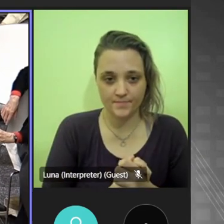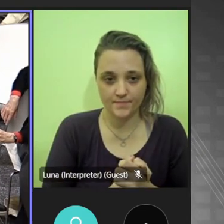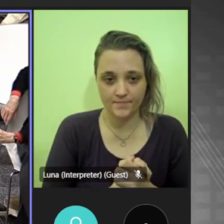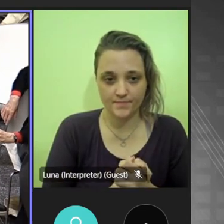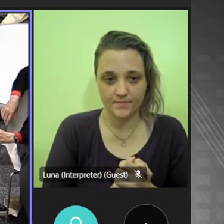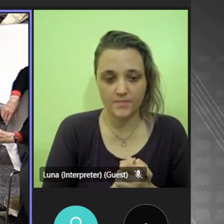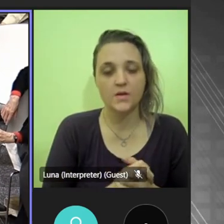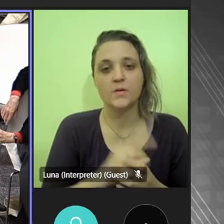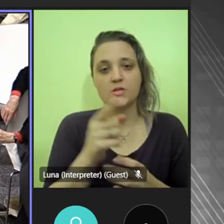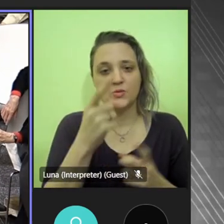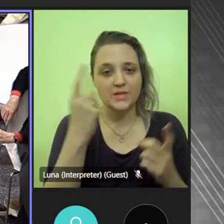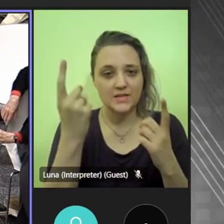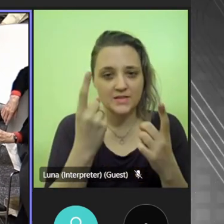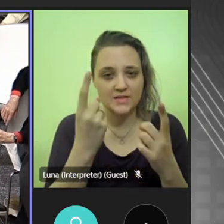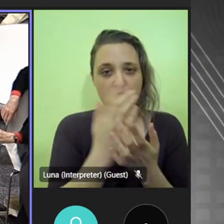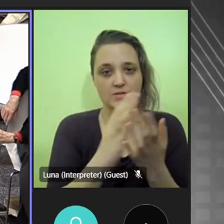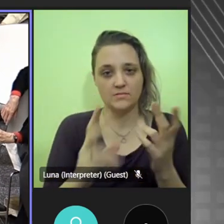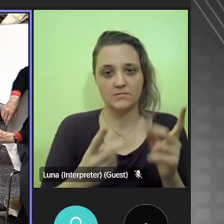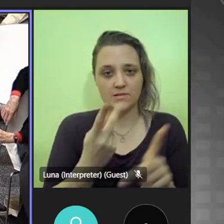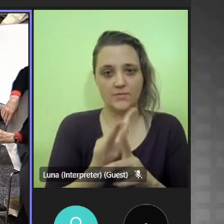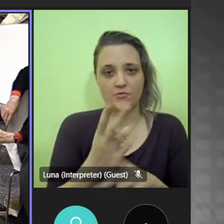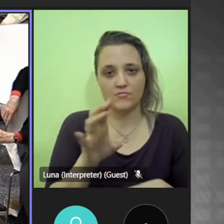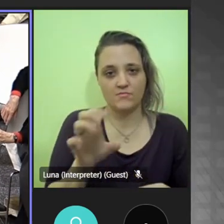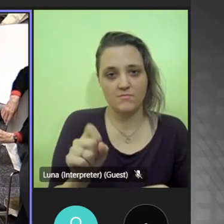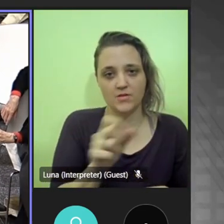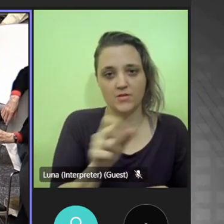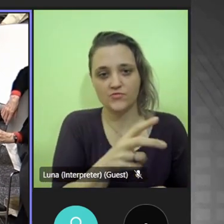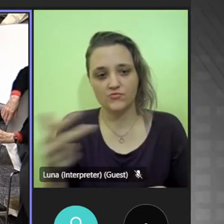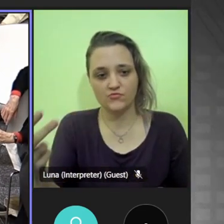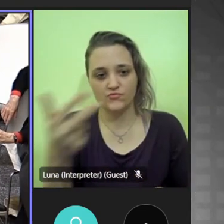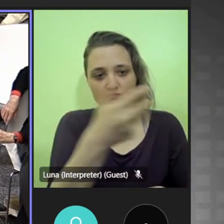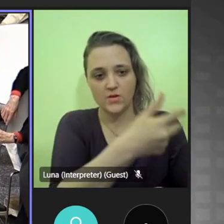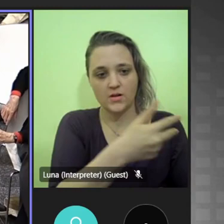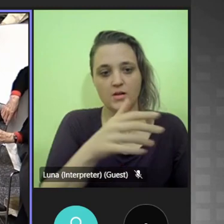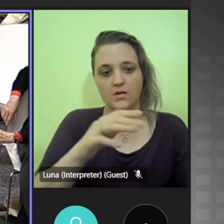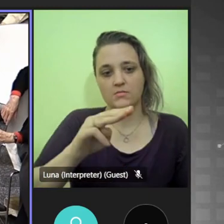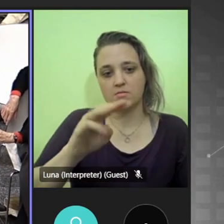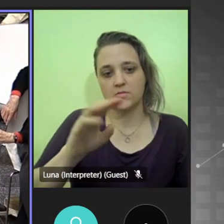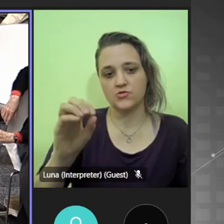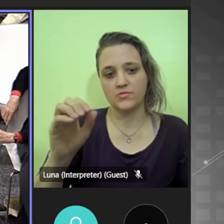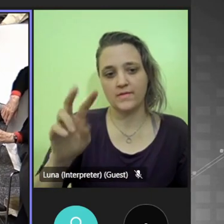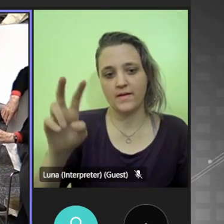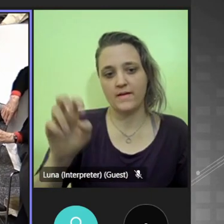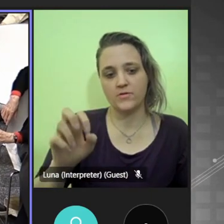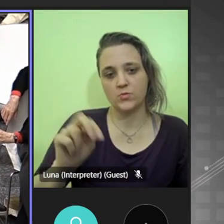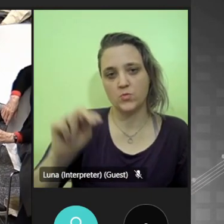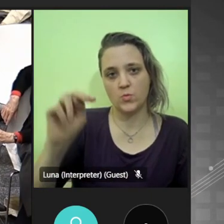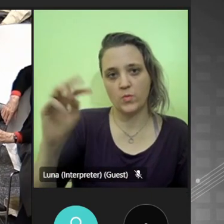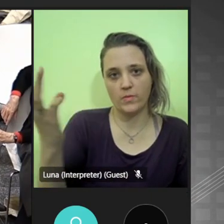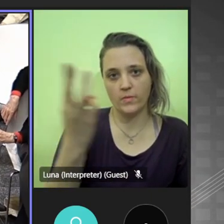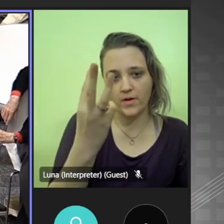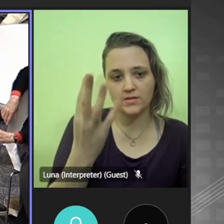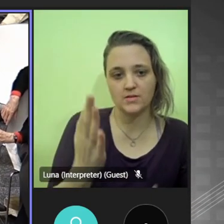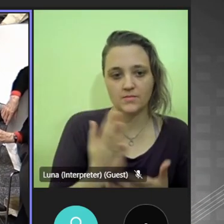would you consider running some type of bus on Missouri Avenue